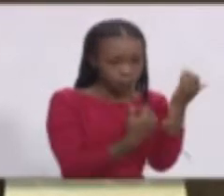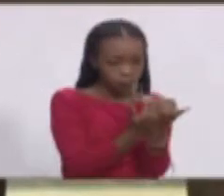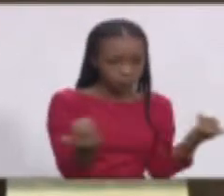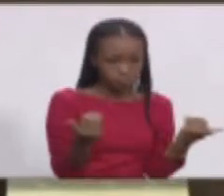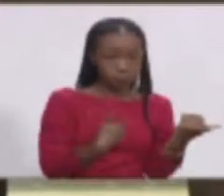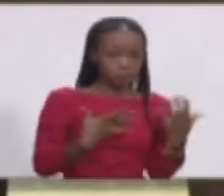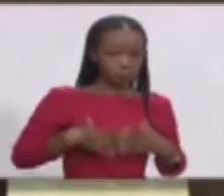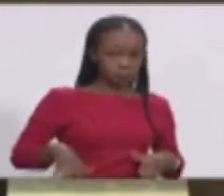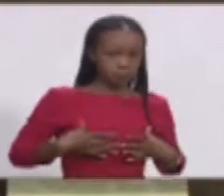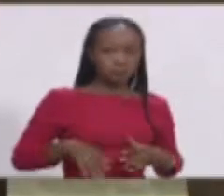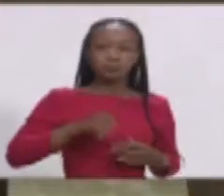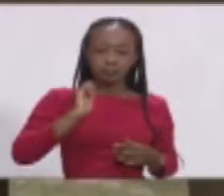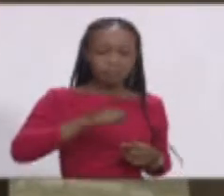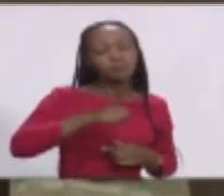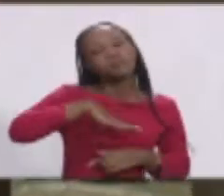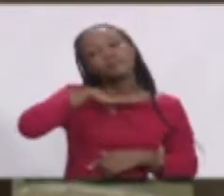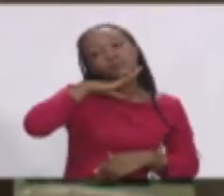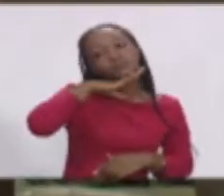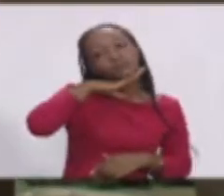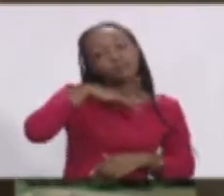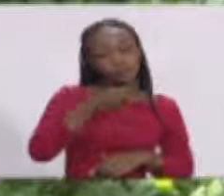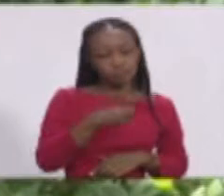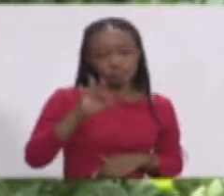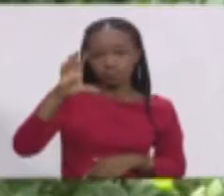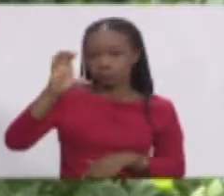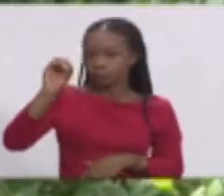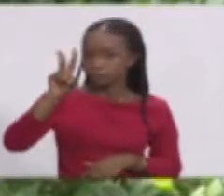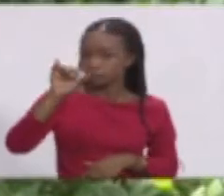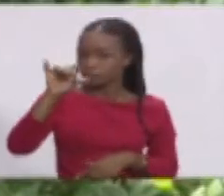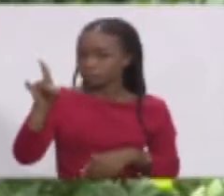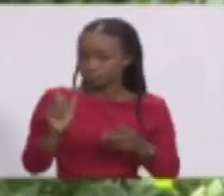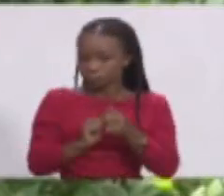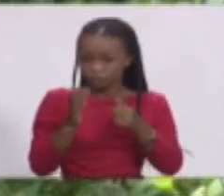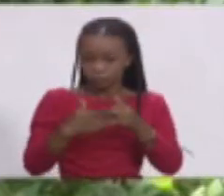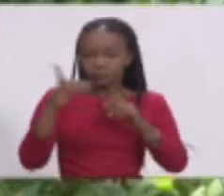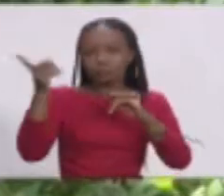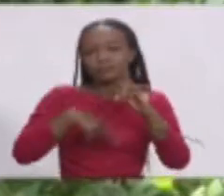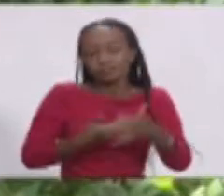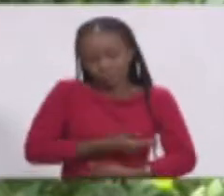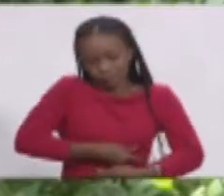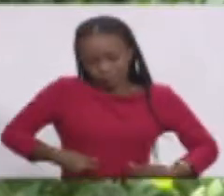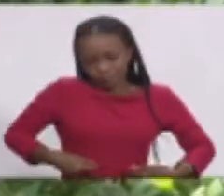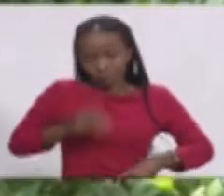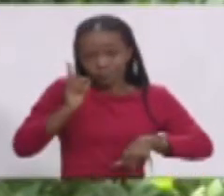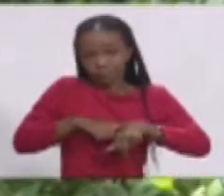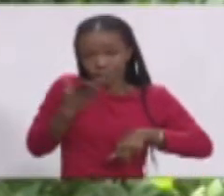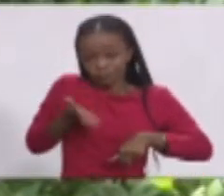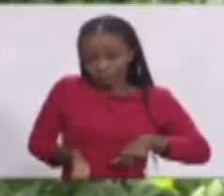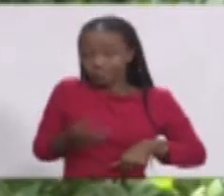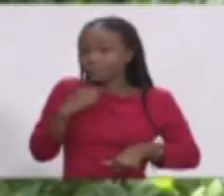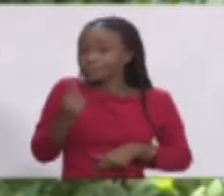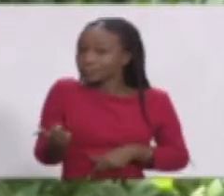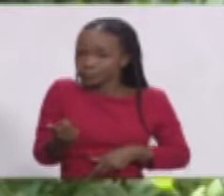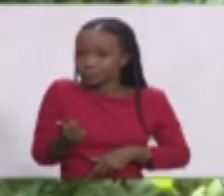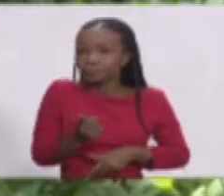some people say, I would rather die of corona than of hunger. Yes. Yeah. So then again, in terms of then what do we do during this period where we're told if you do not